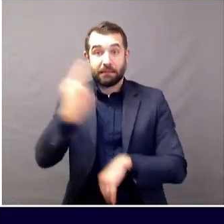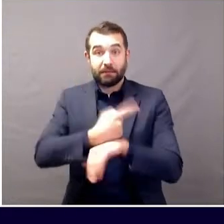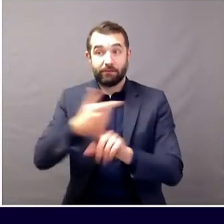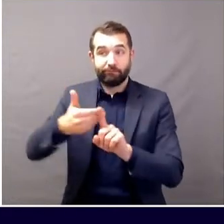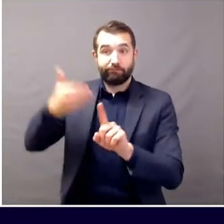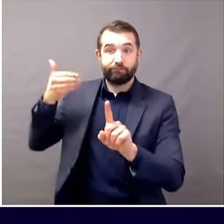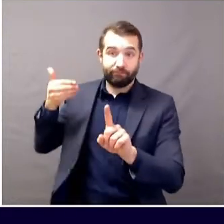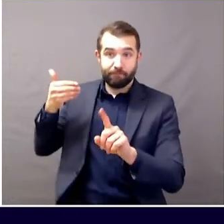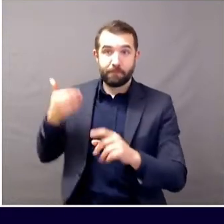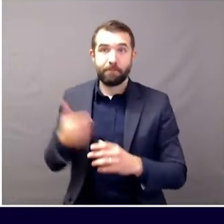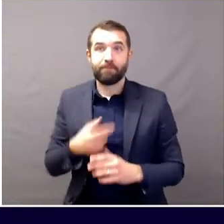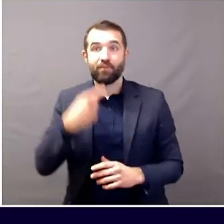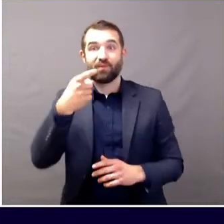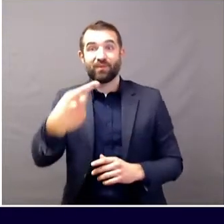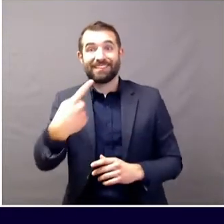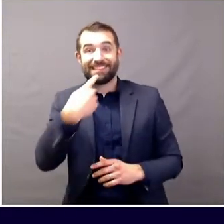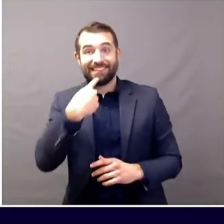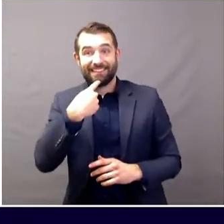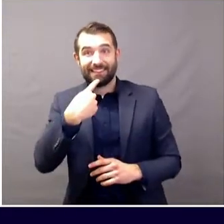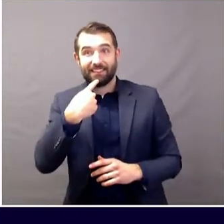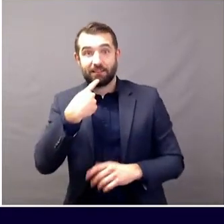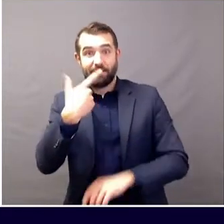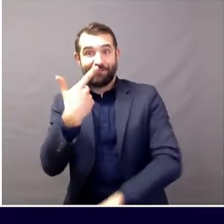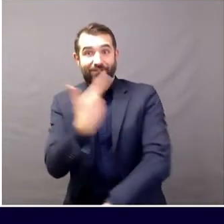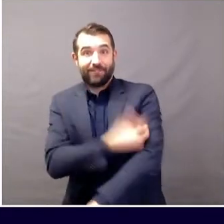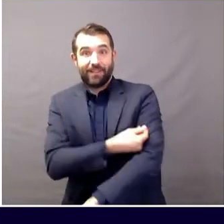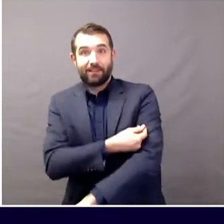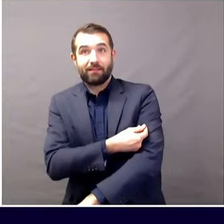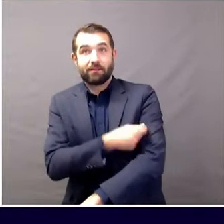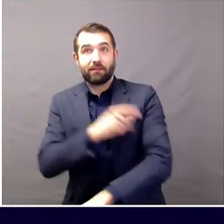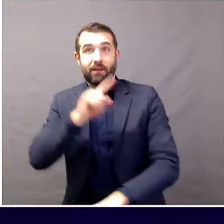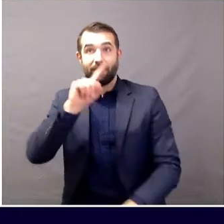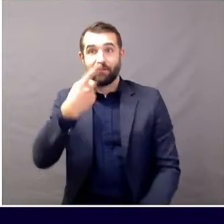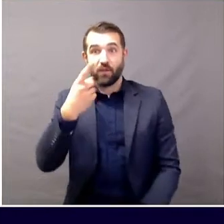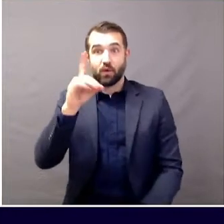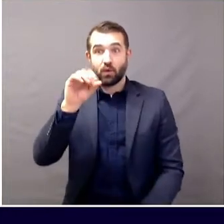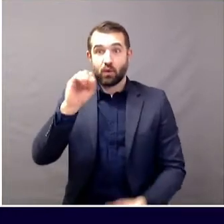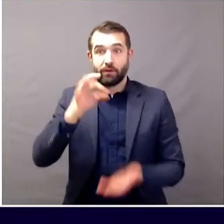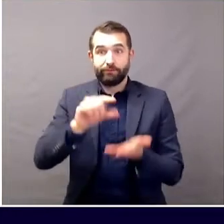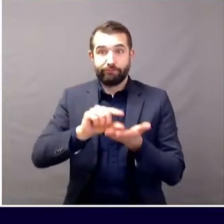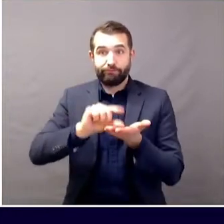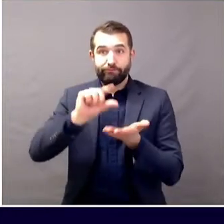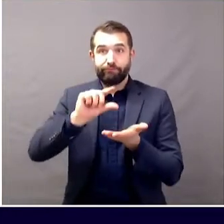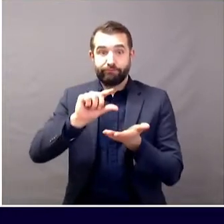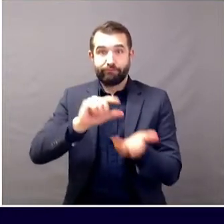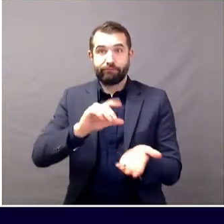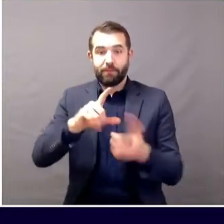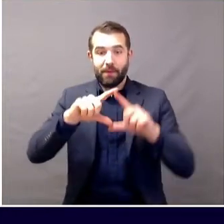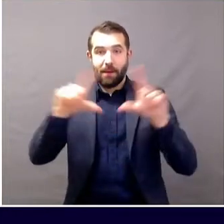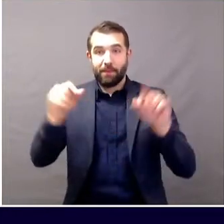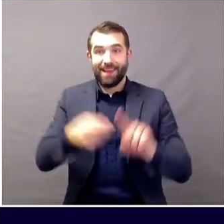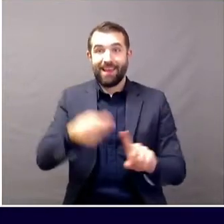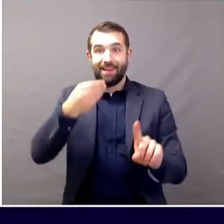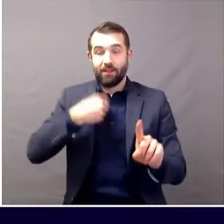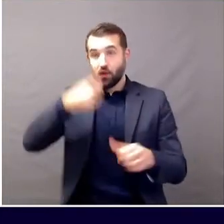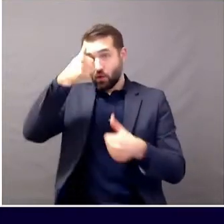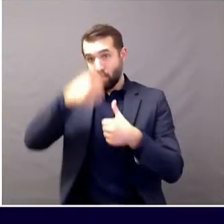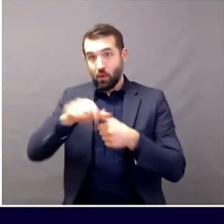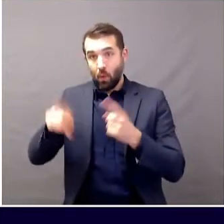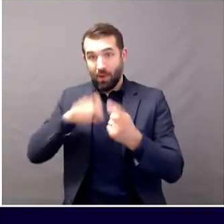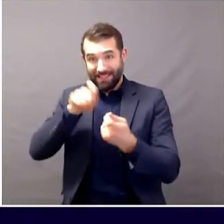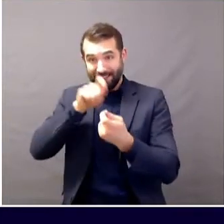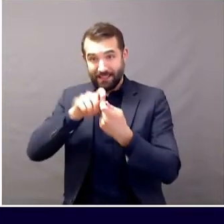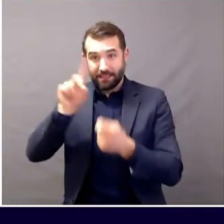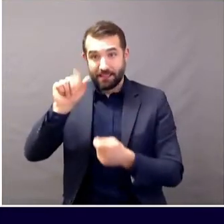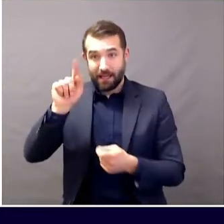vaccination cards when they get as proof of vaccination. Will they be getting those in digital form, and